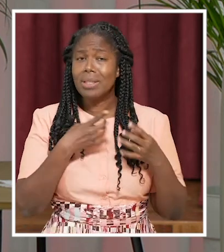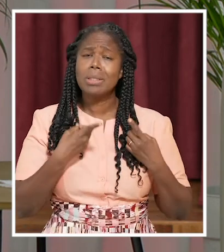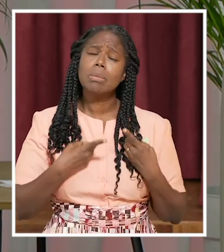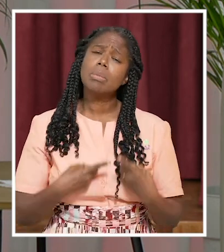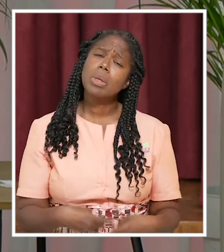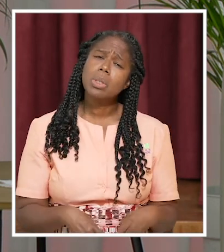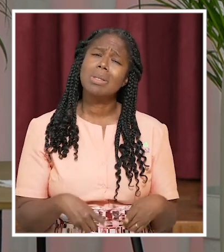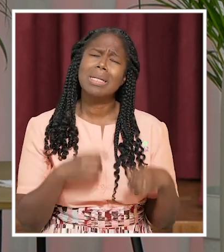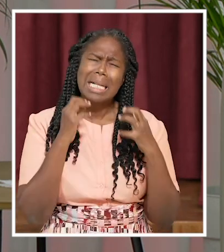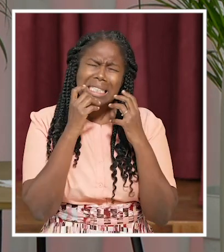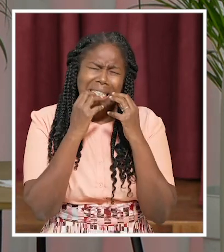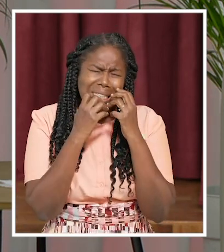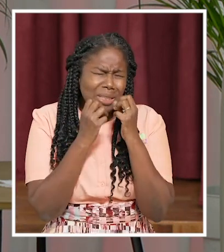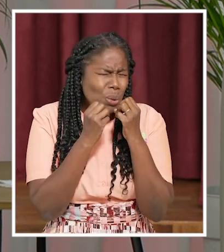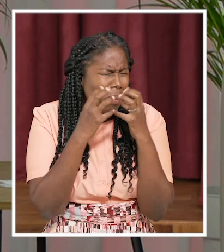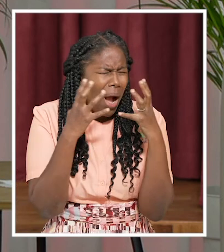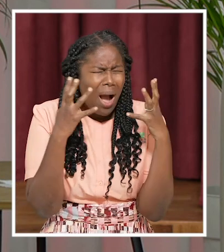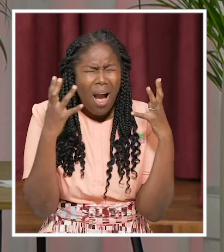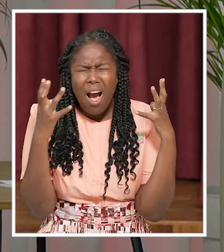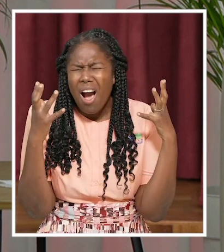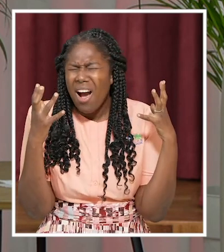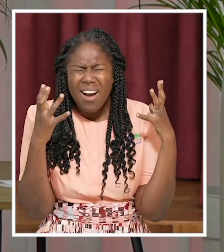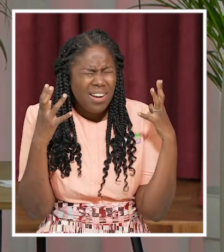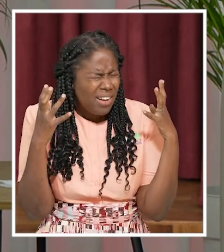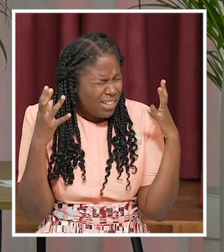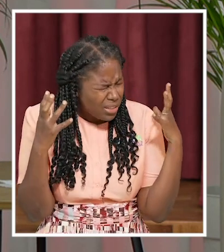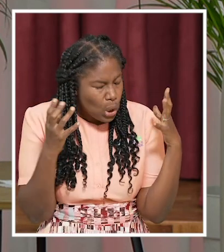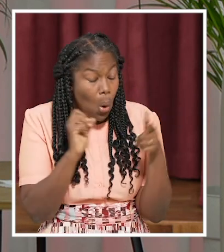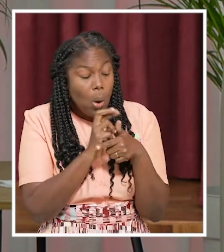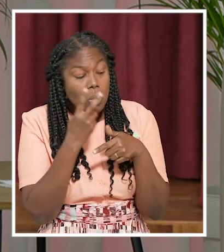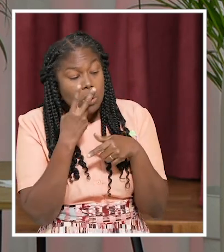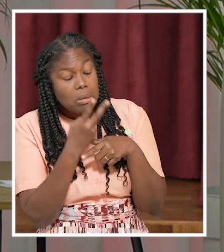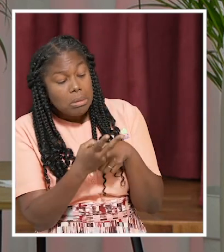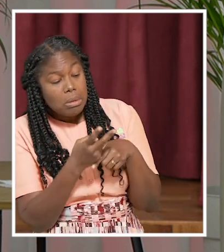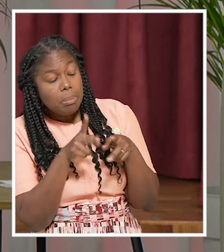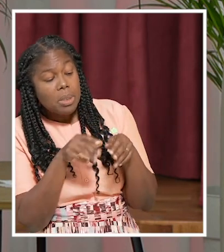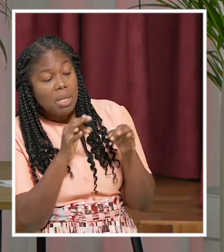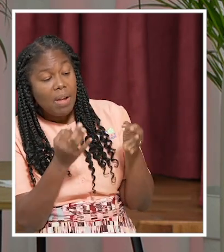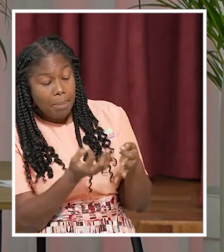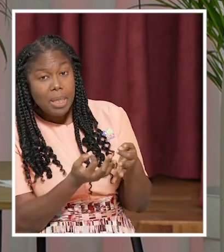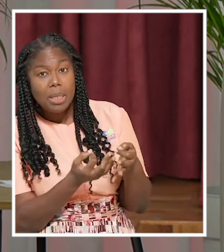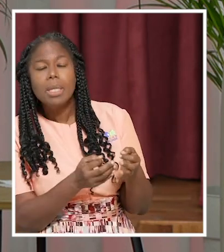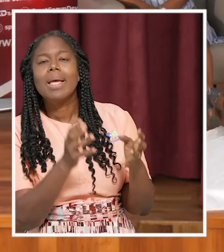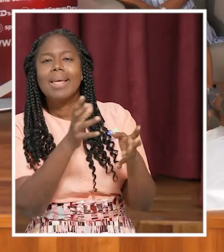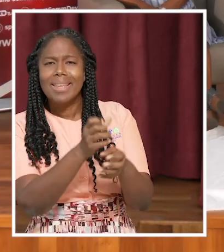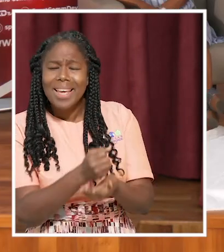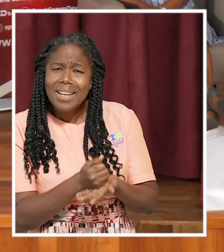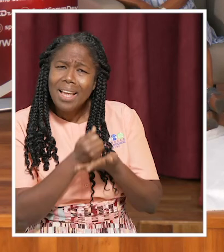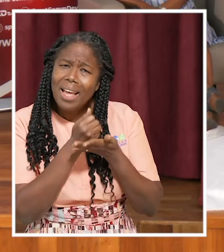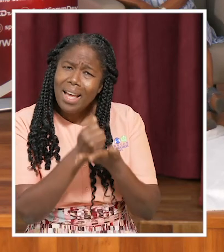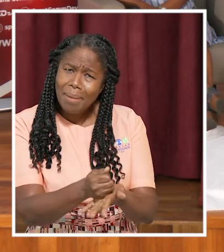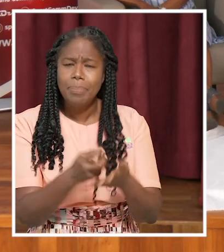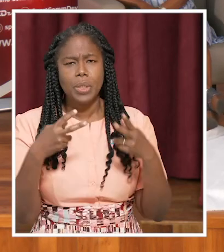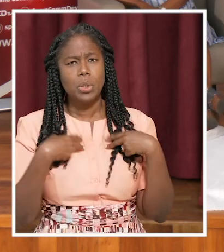state of anxiety that is too much for you to bear, or a family member, then we want you to seek some help. And we have the government agencies. We have the Ministry of